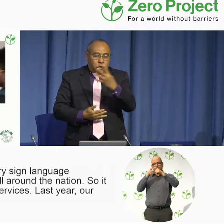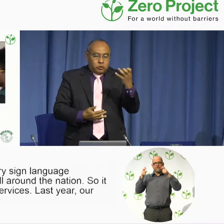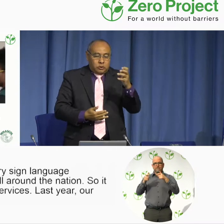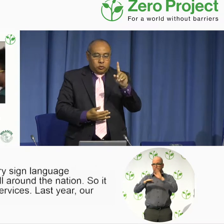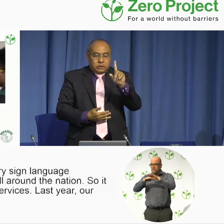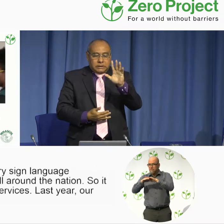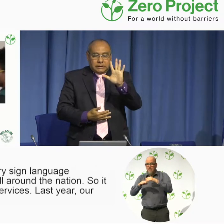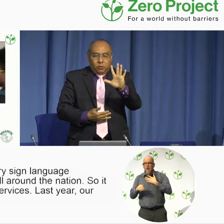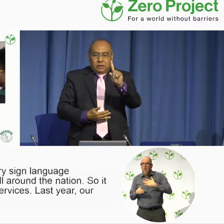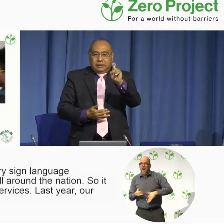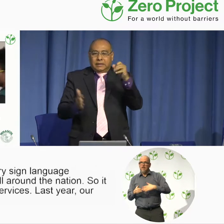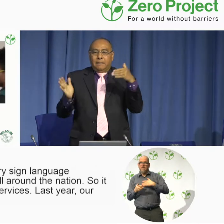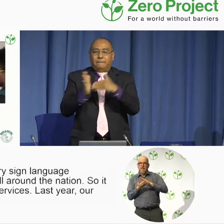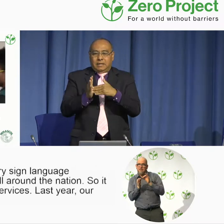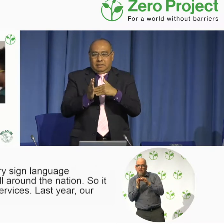interpreters has